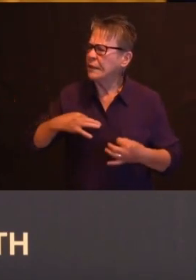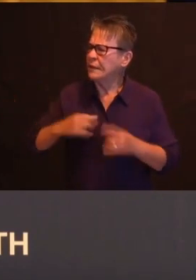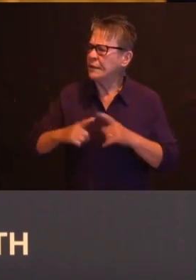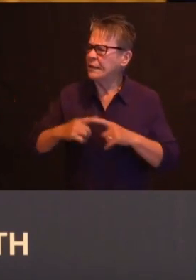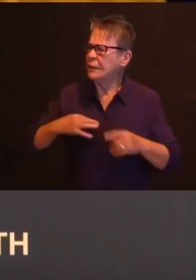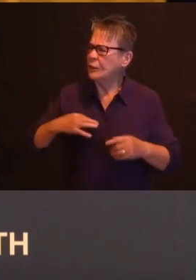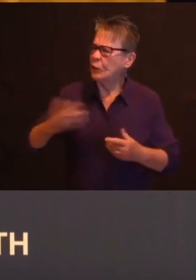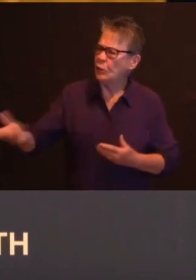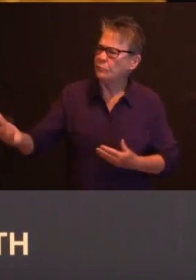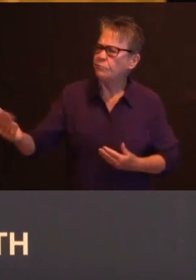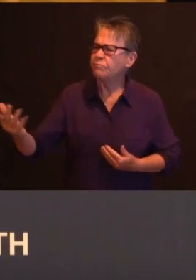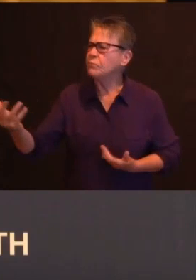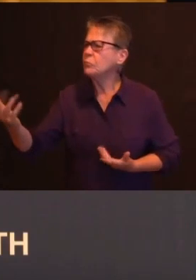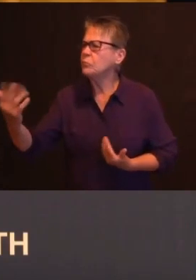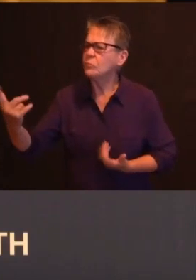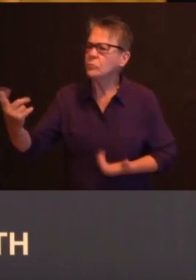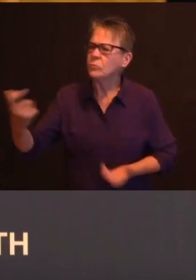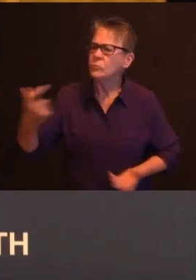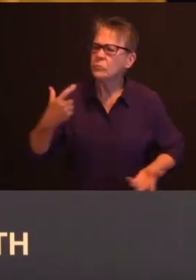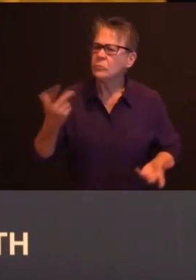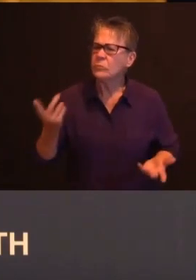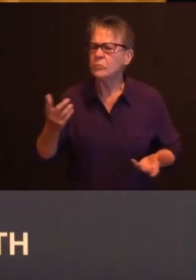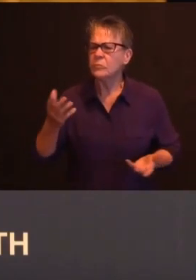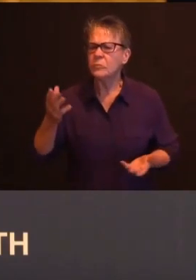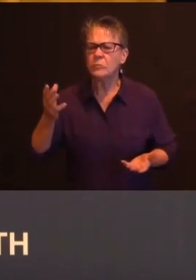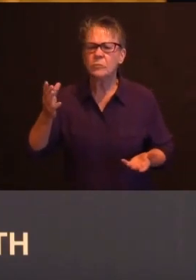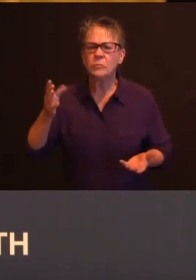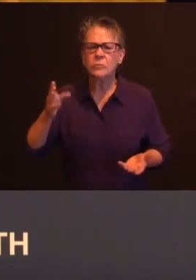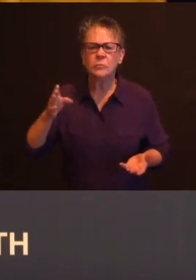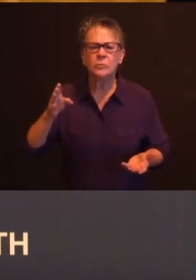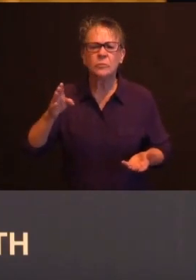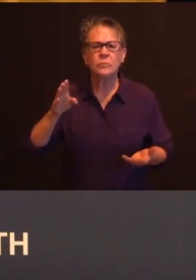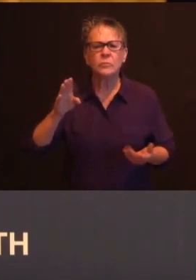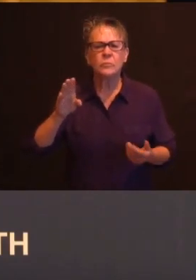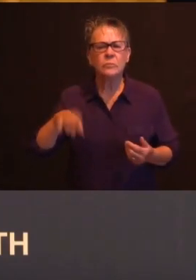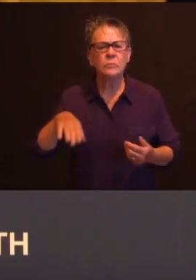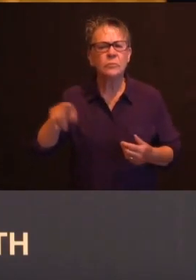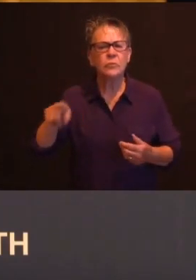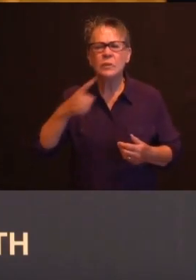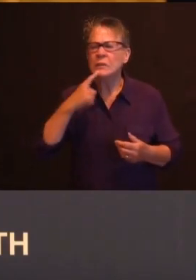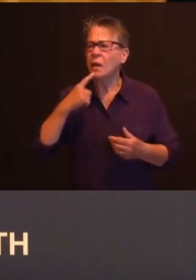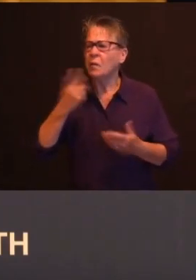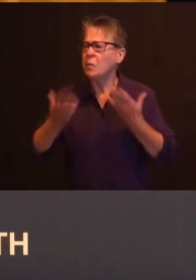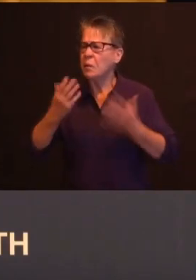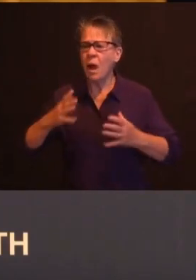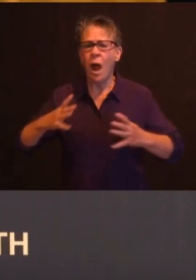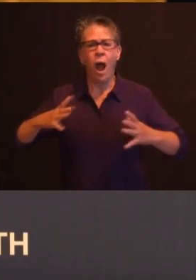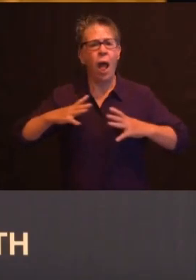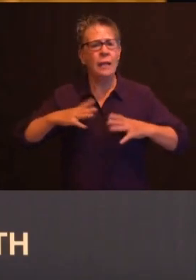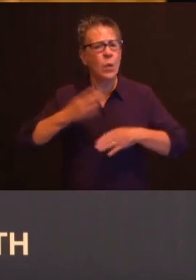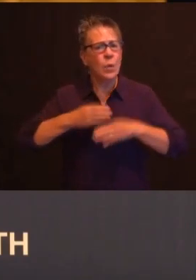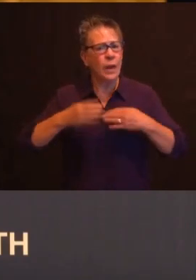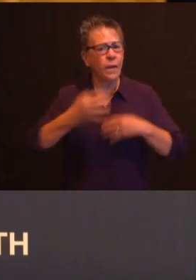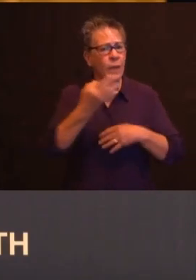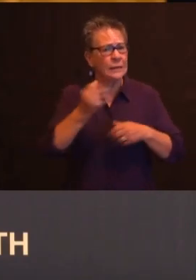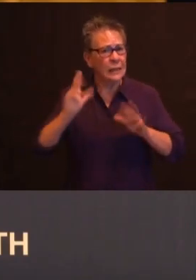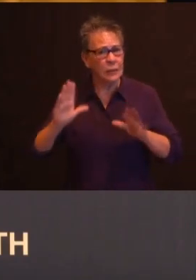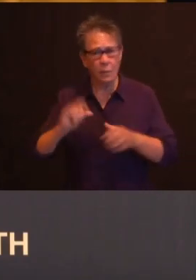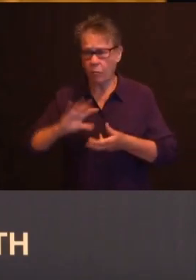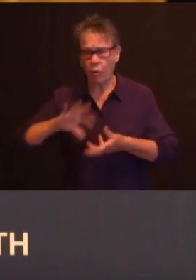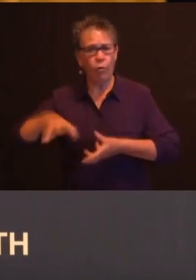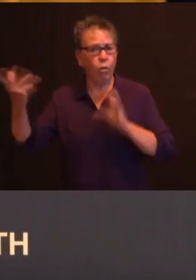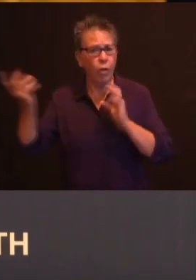some of the numbers. Do you believe that the numbers that came out are lagging or indicators are suspect? How would a